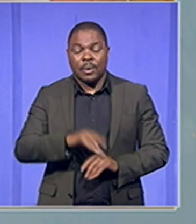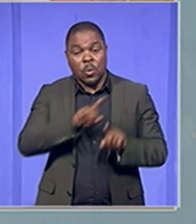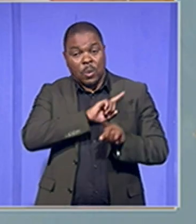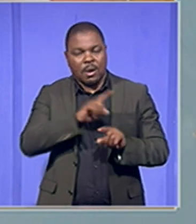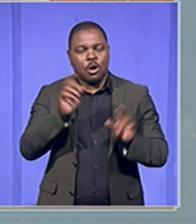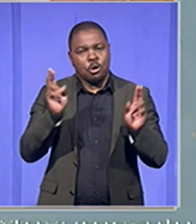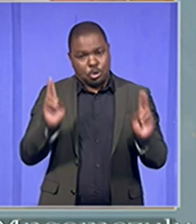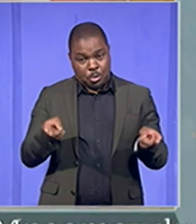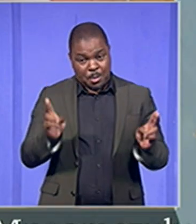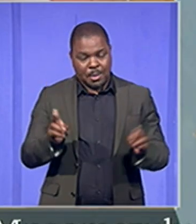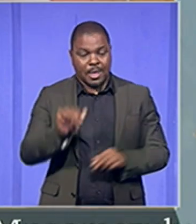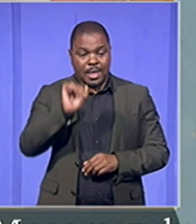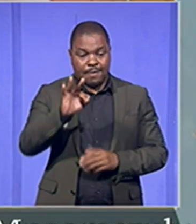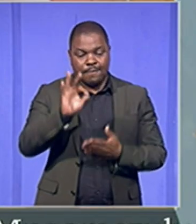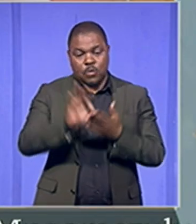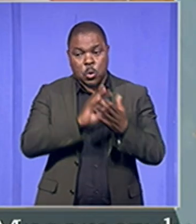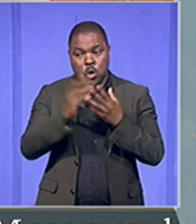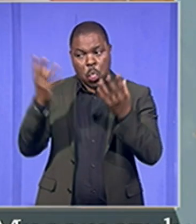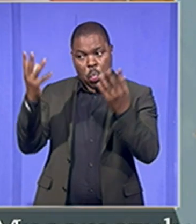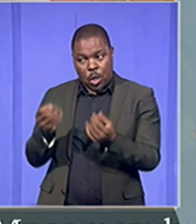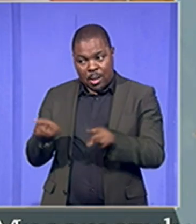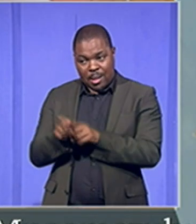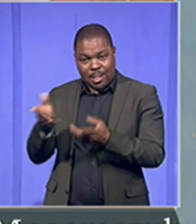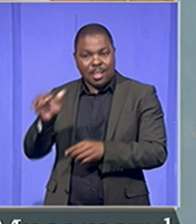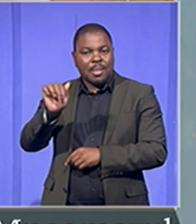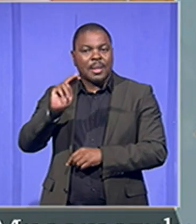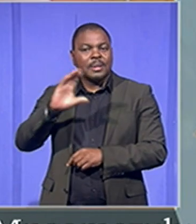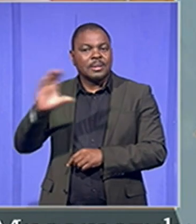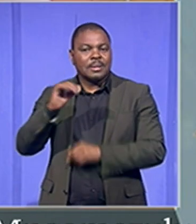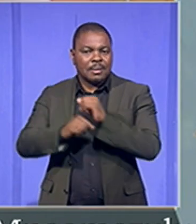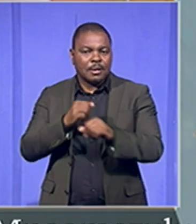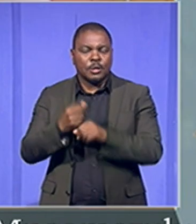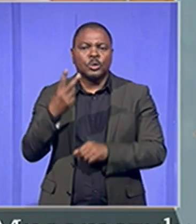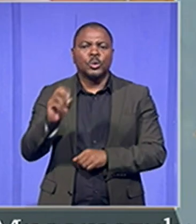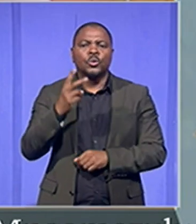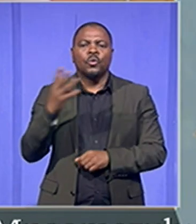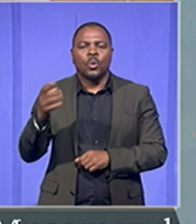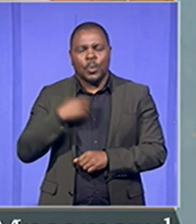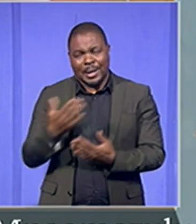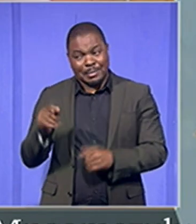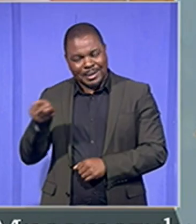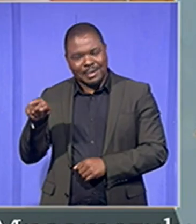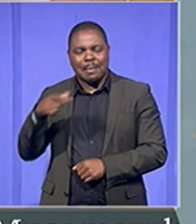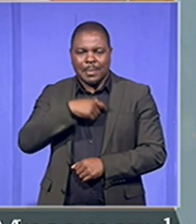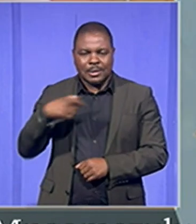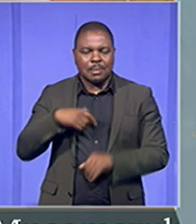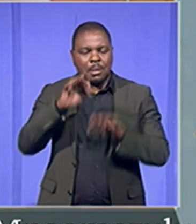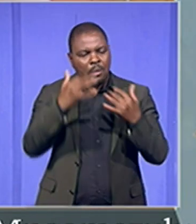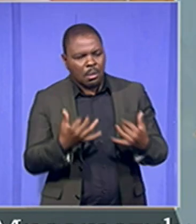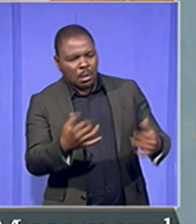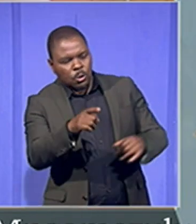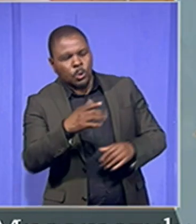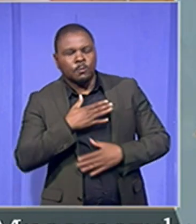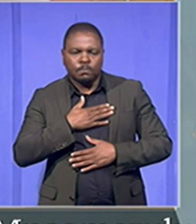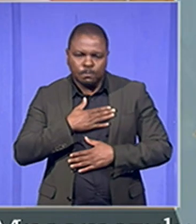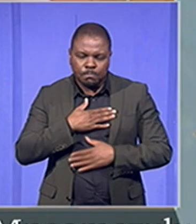in the manner the ANC has done in 2024, one would have expected the president to humble himself before the voters and then, of